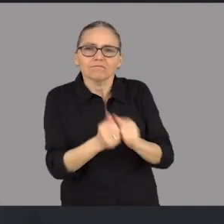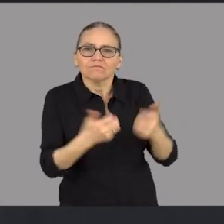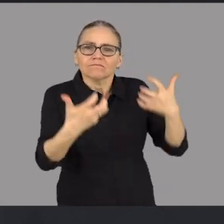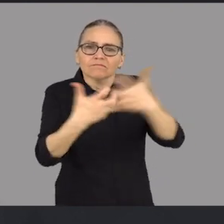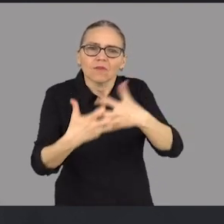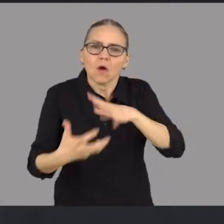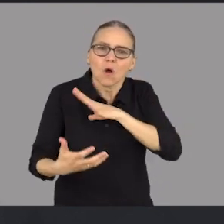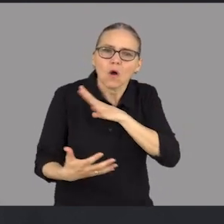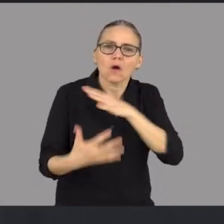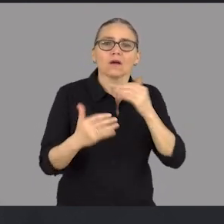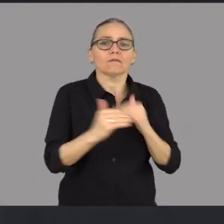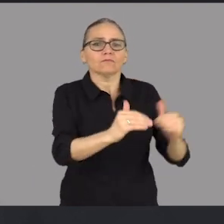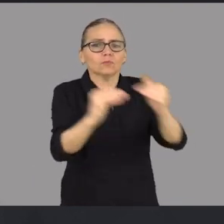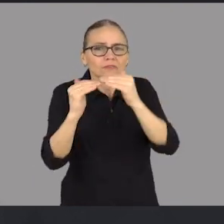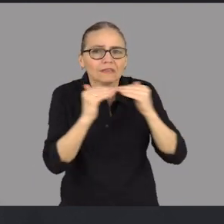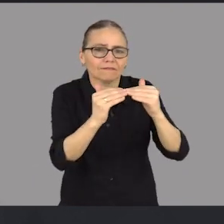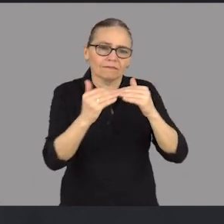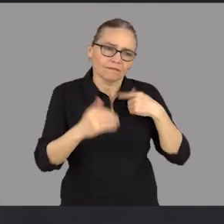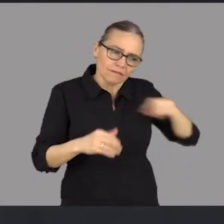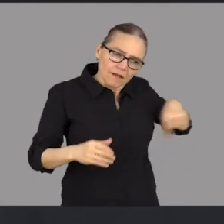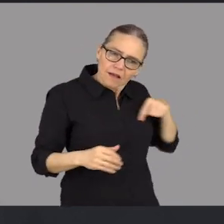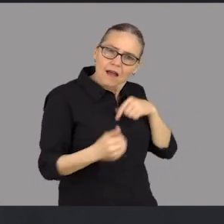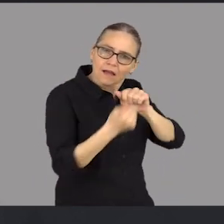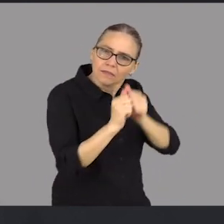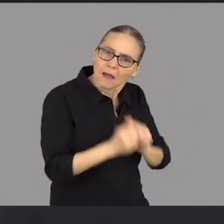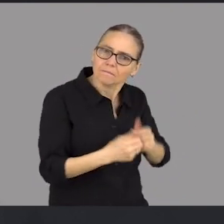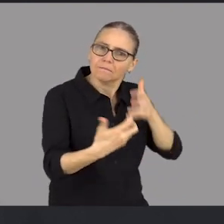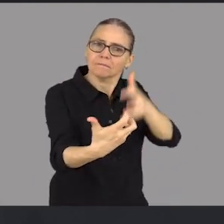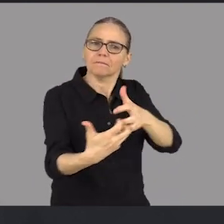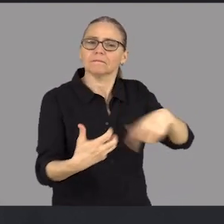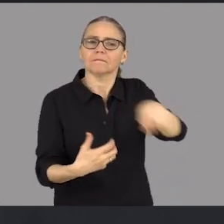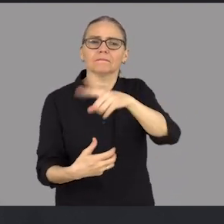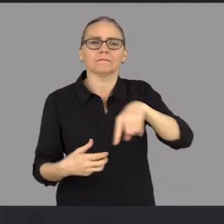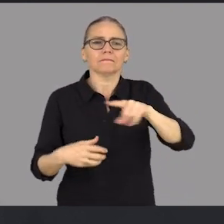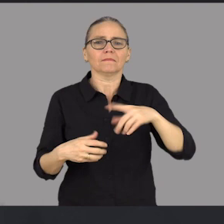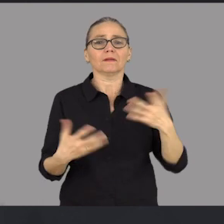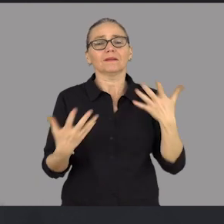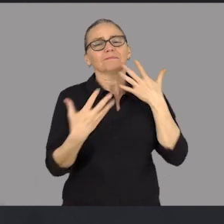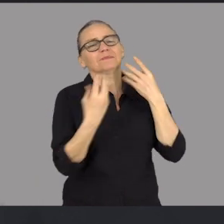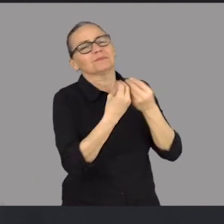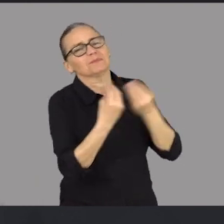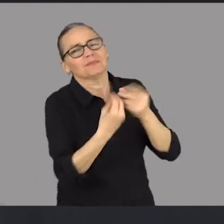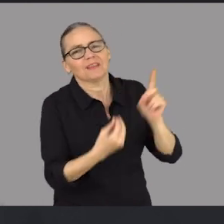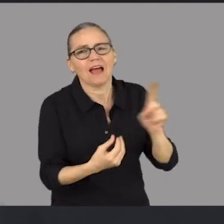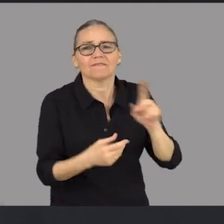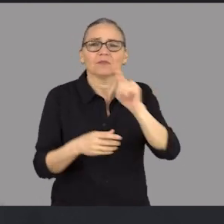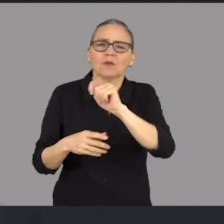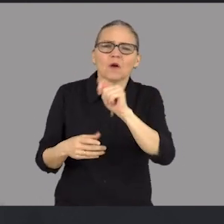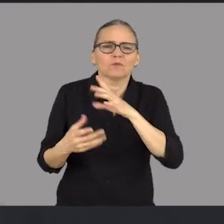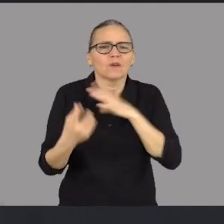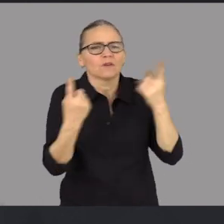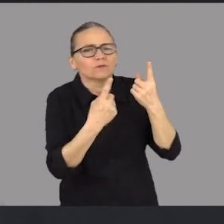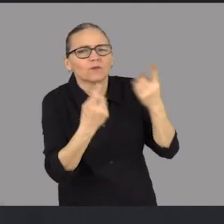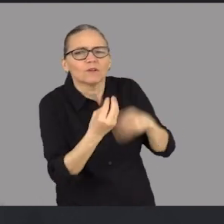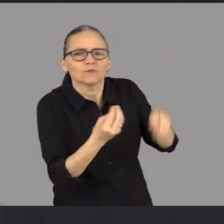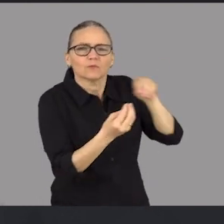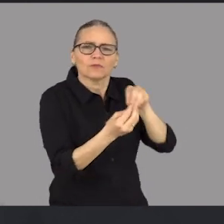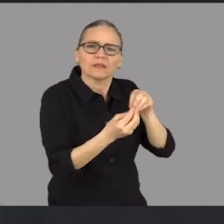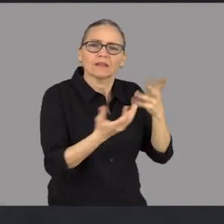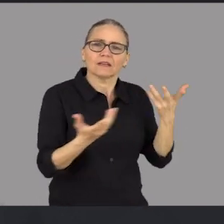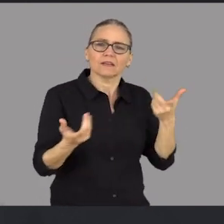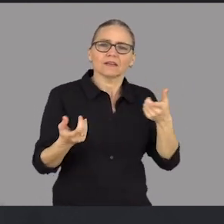outside the realm to say it's totally due to that, but I think that does have part of it, because I think if all the staff feel good about